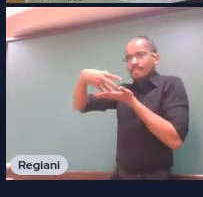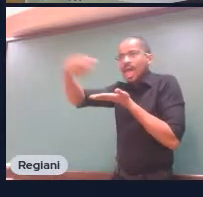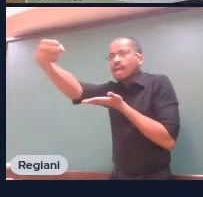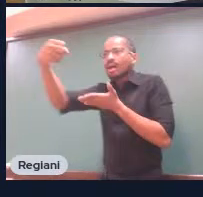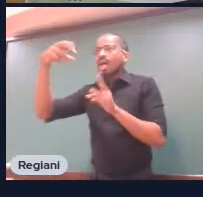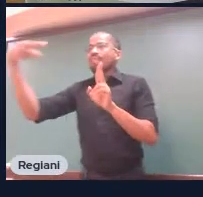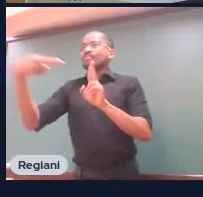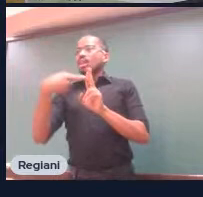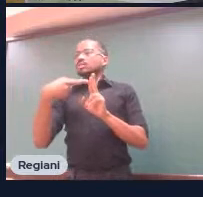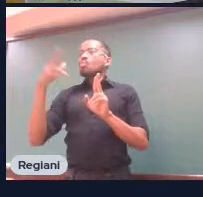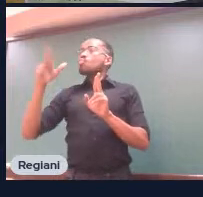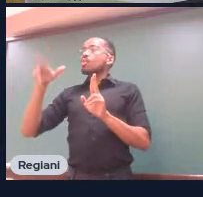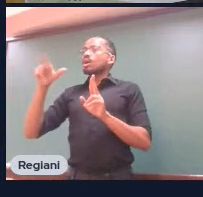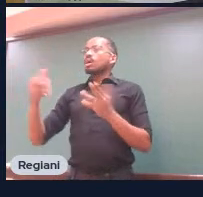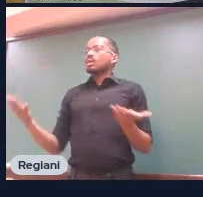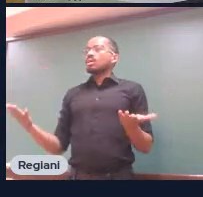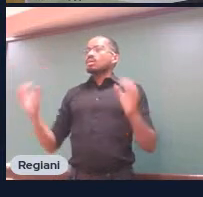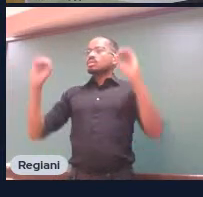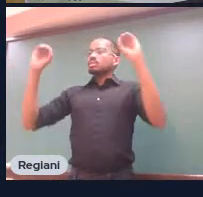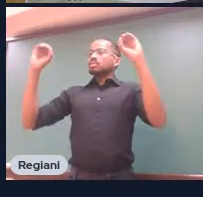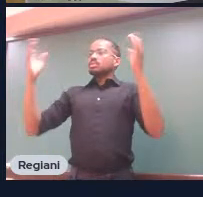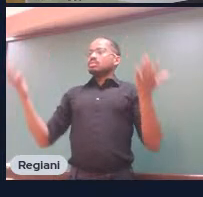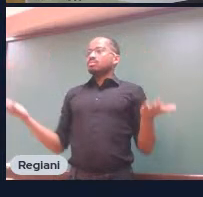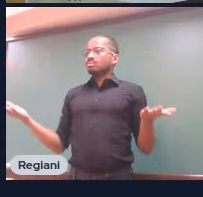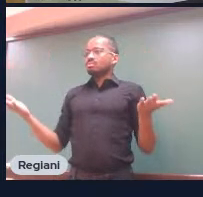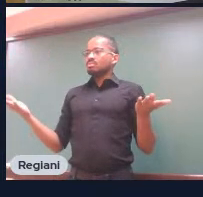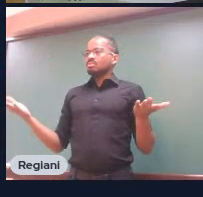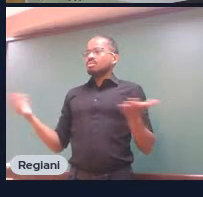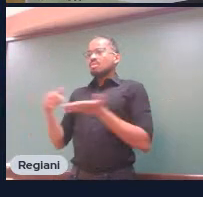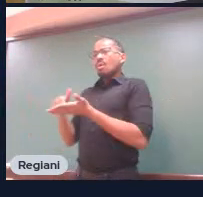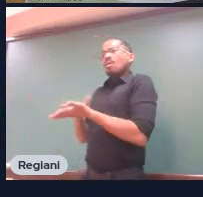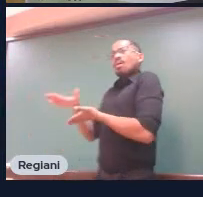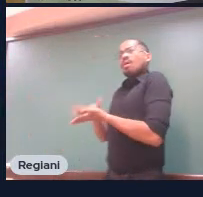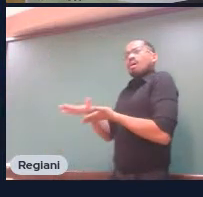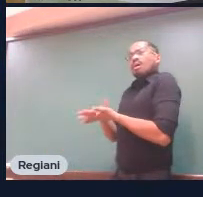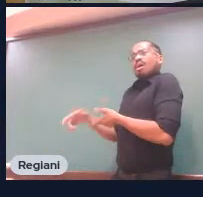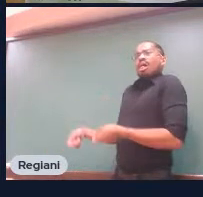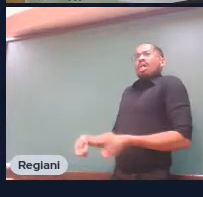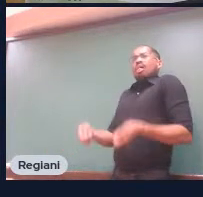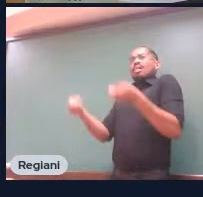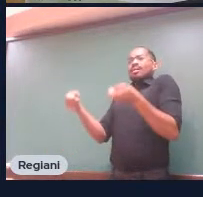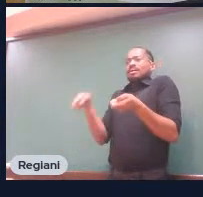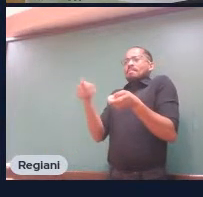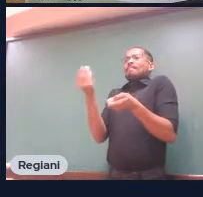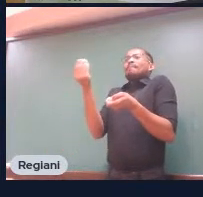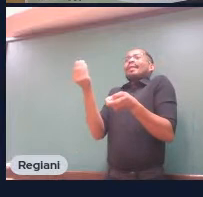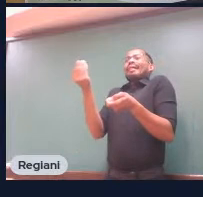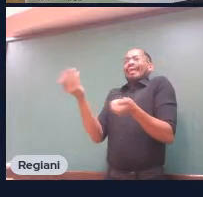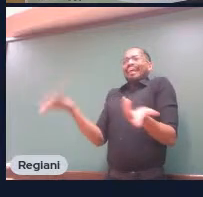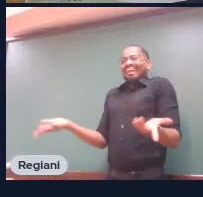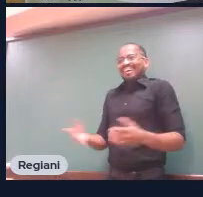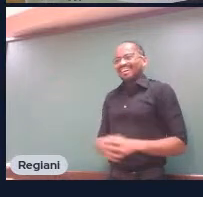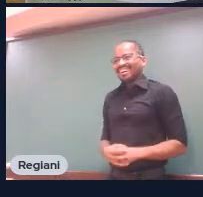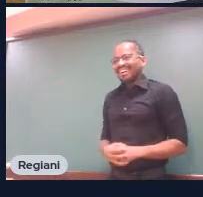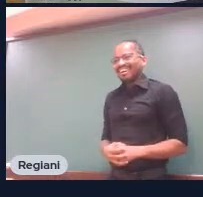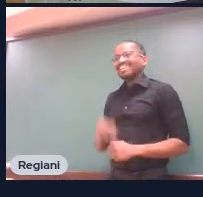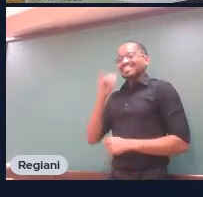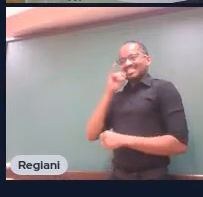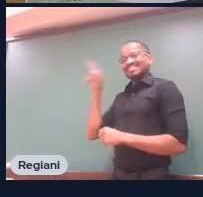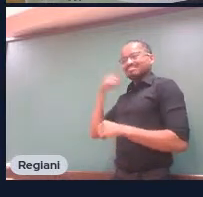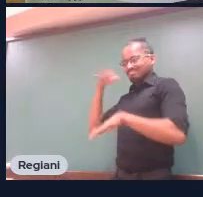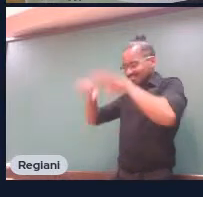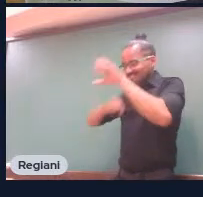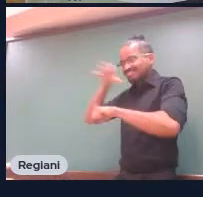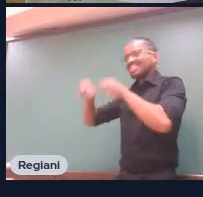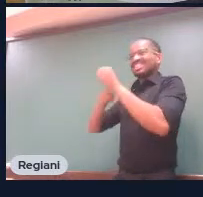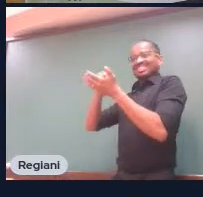And then, for who do we do it for? So I made Google Scholar profiles for all the journals that we have seen. There they are, Dictionaries,